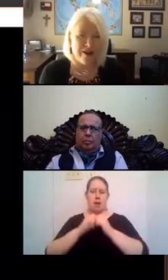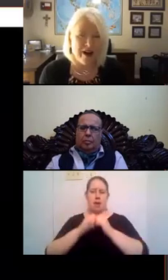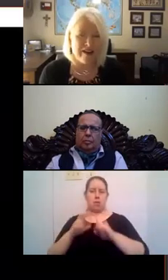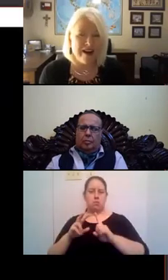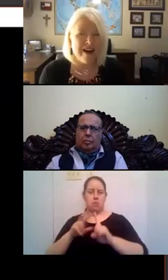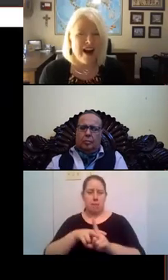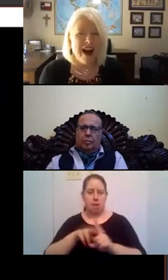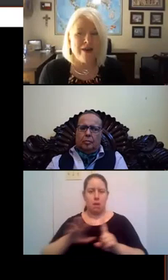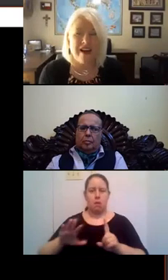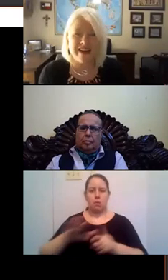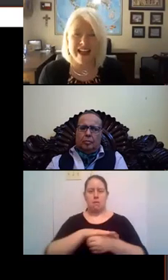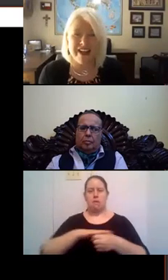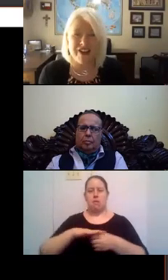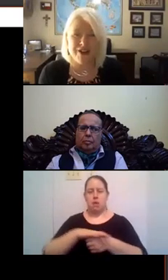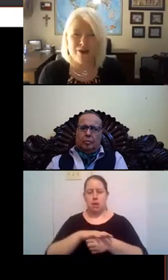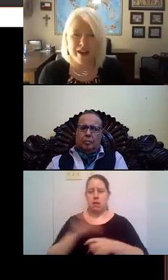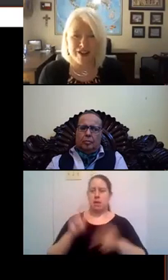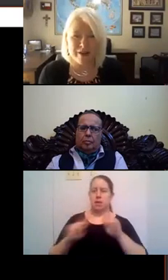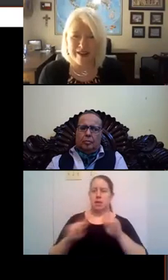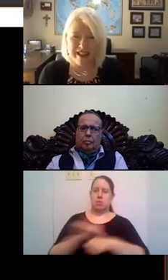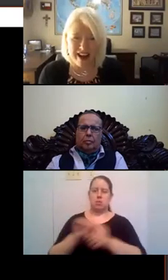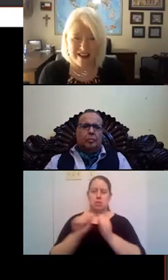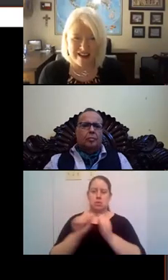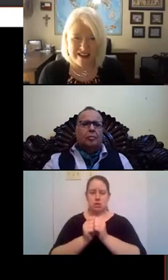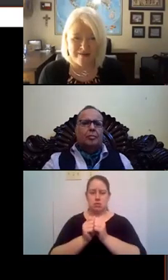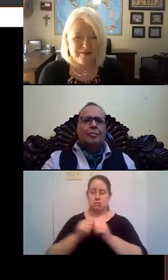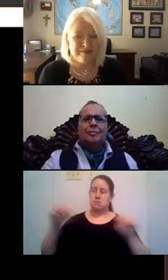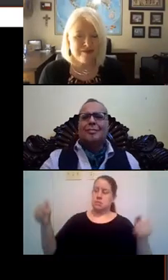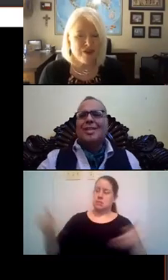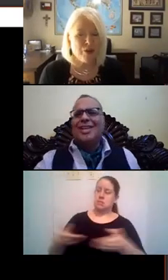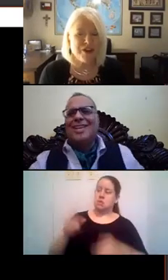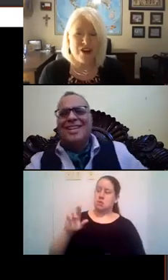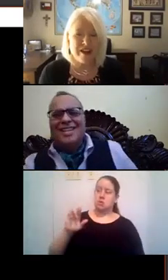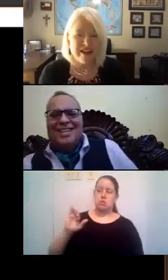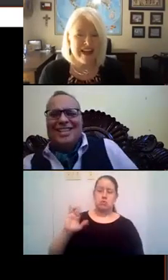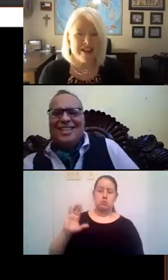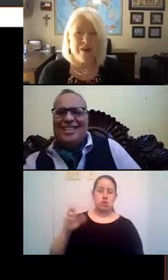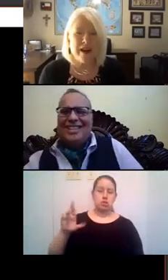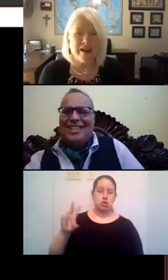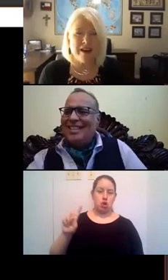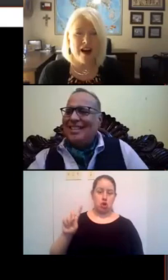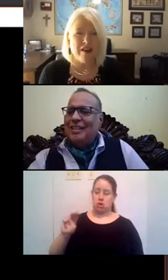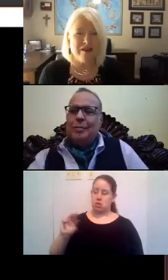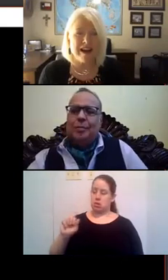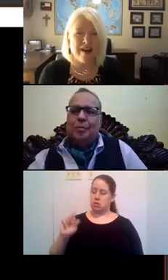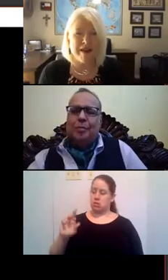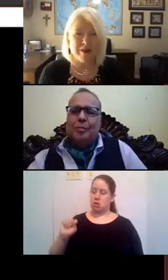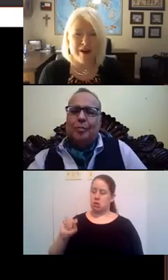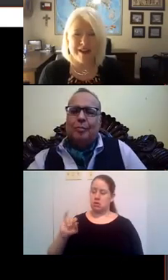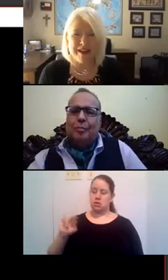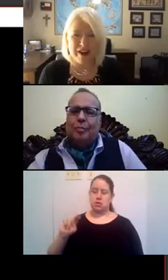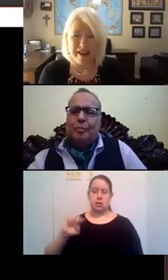you're working with. I would like to introduce Richard Martinez. Richard is with